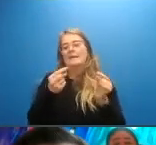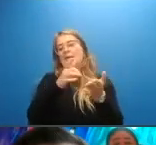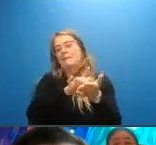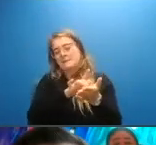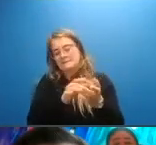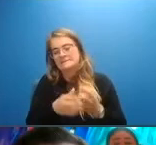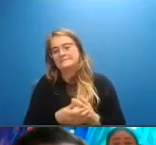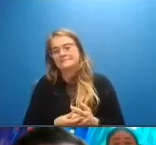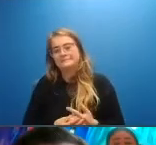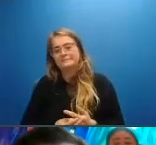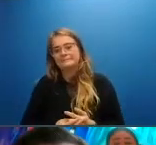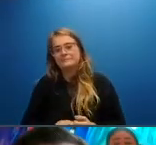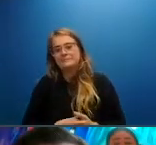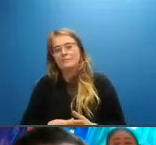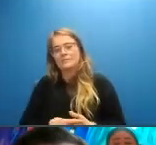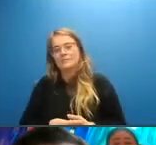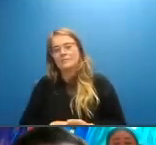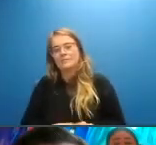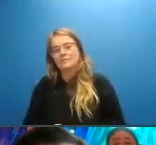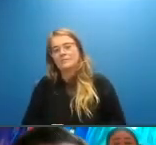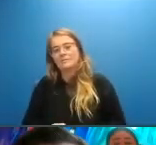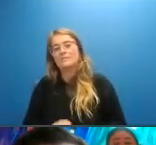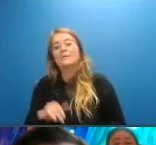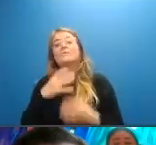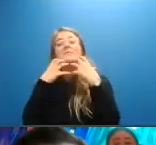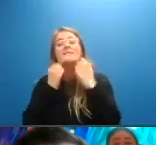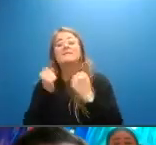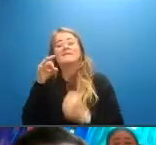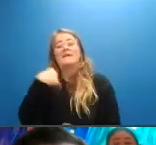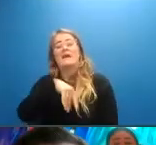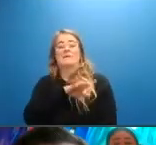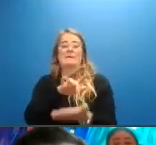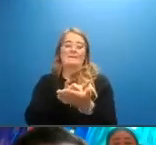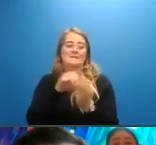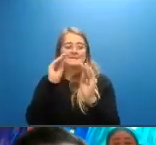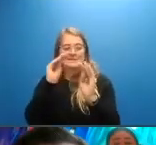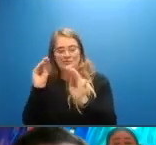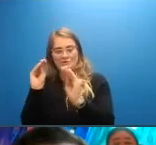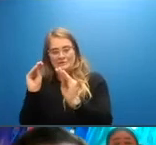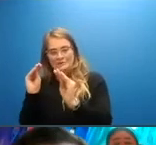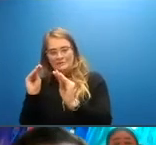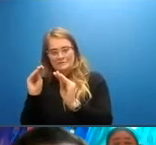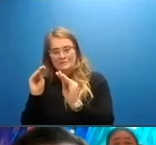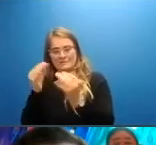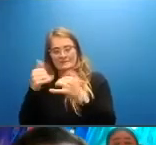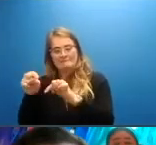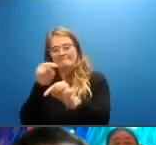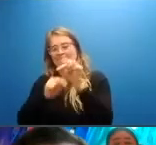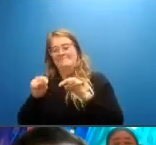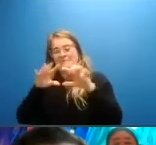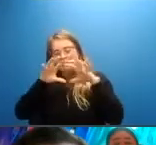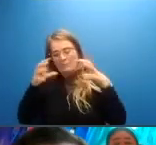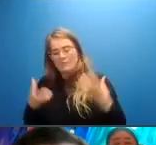the sacredness of our medicines and teachings. And again, coming back to the whole for the